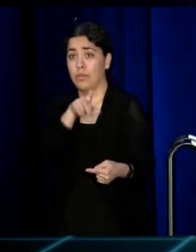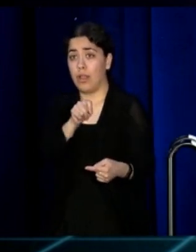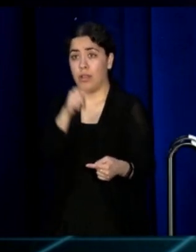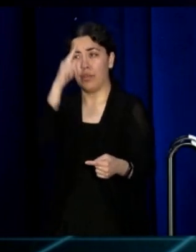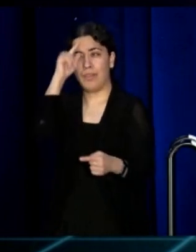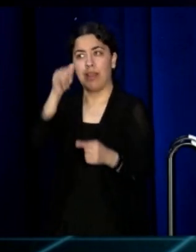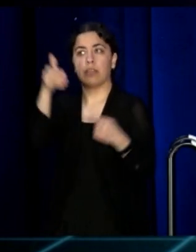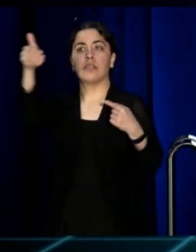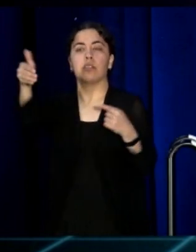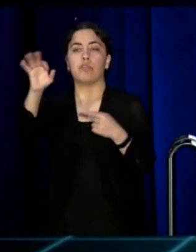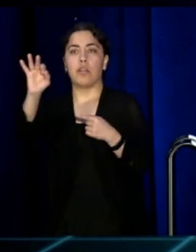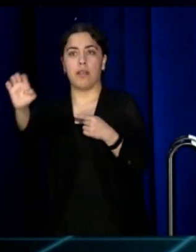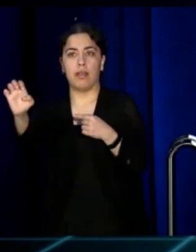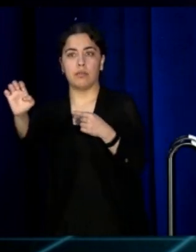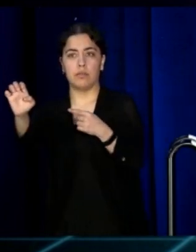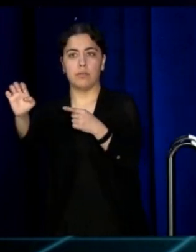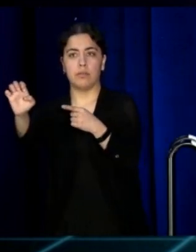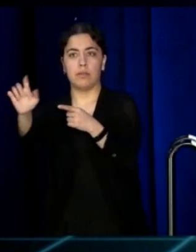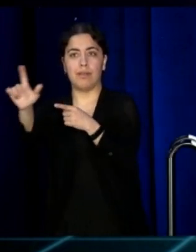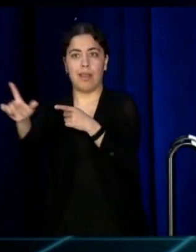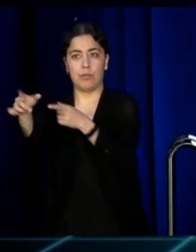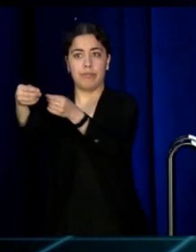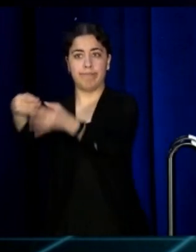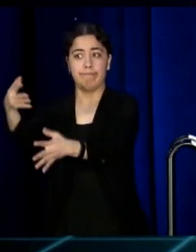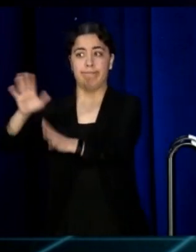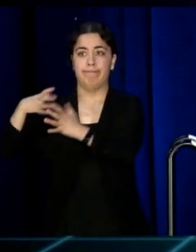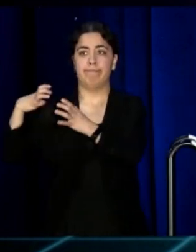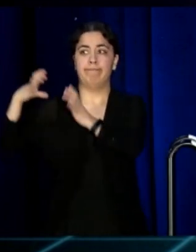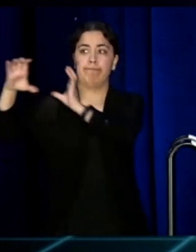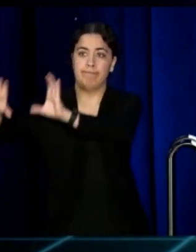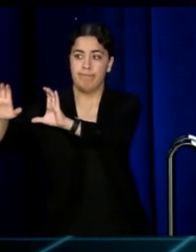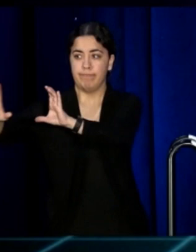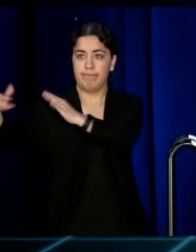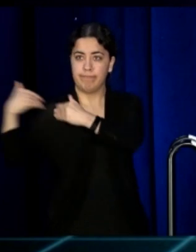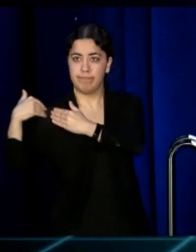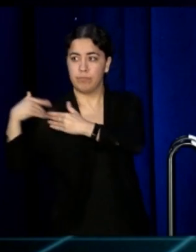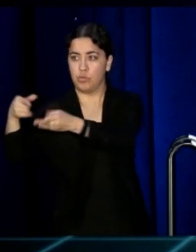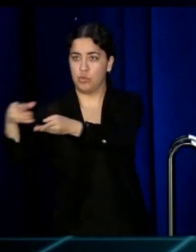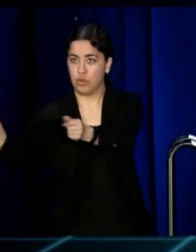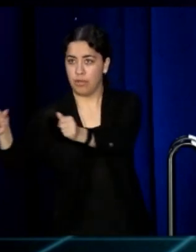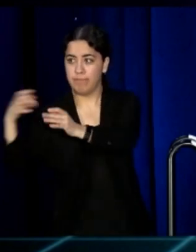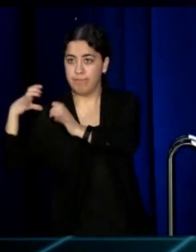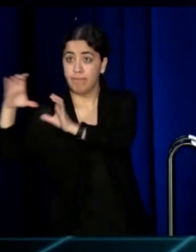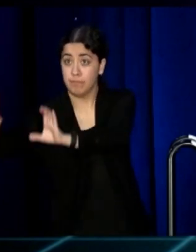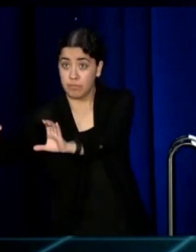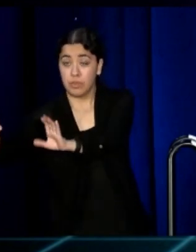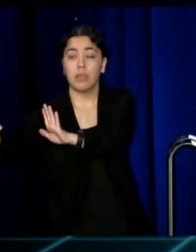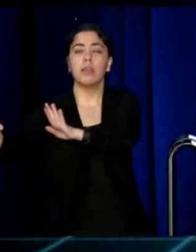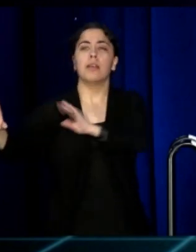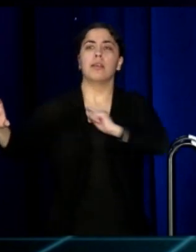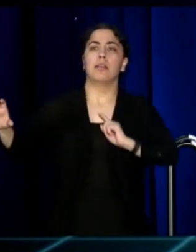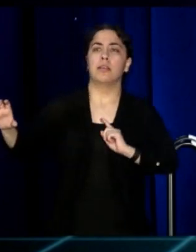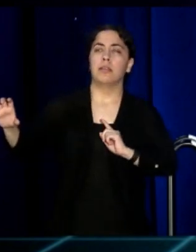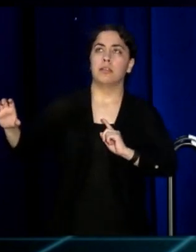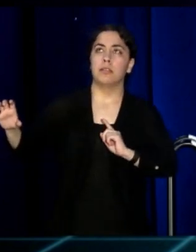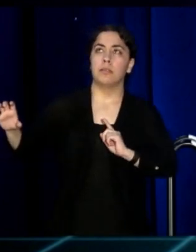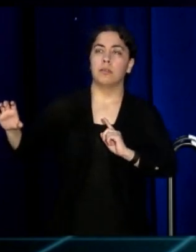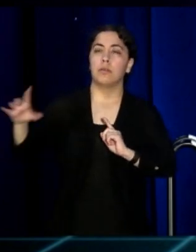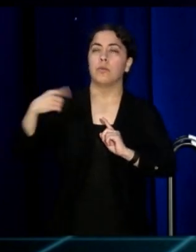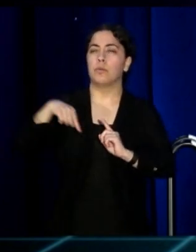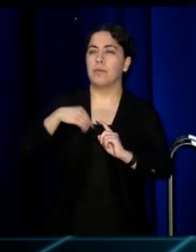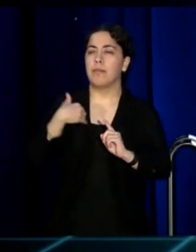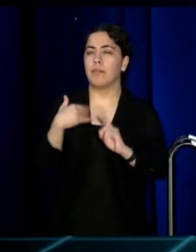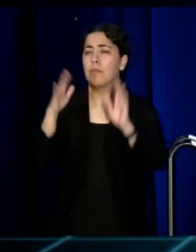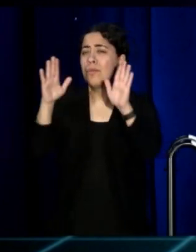front-end library. It's really, that's its job, that's what it was introduced to solve. And we got